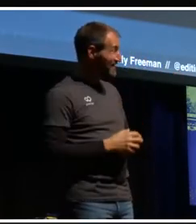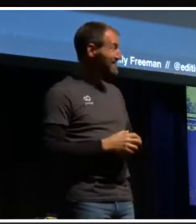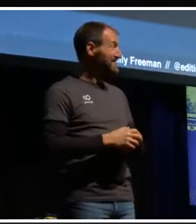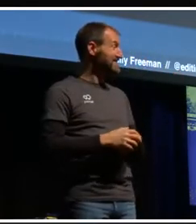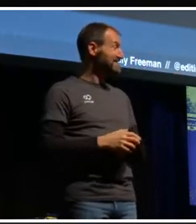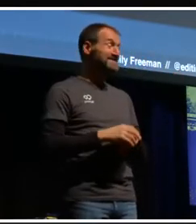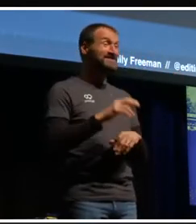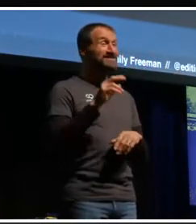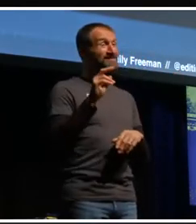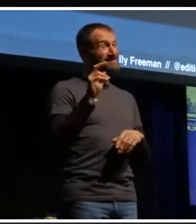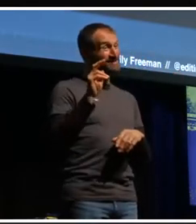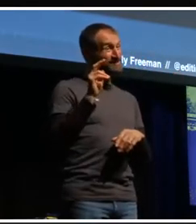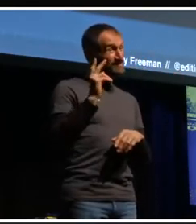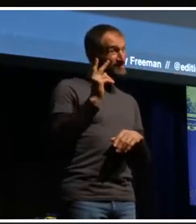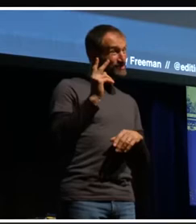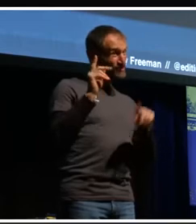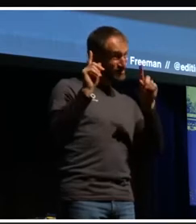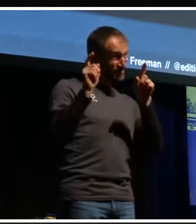String or an integer?